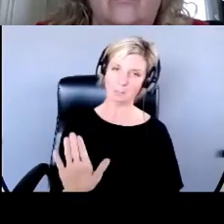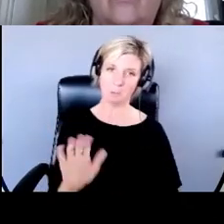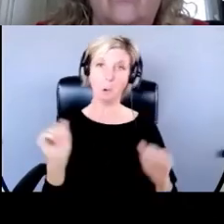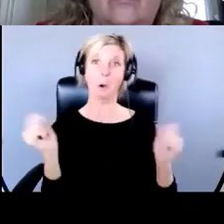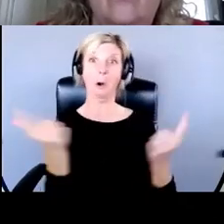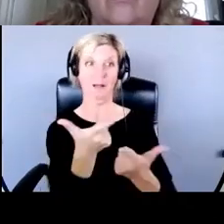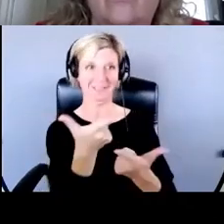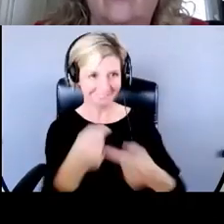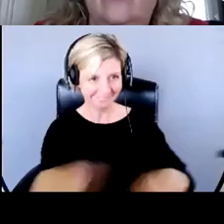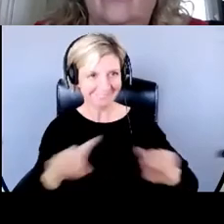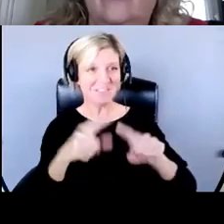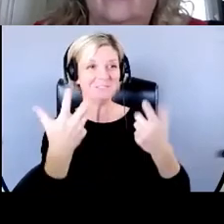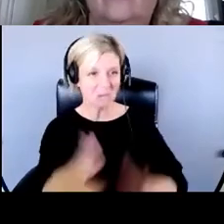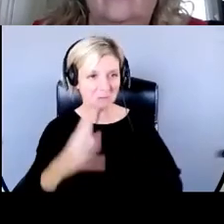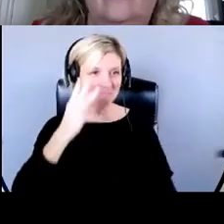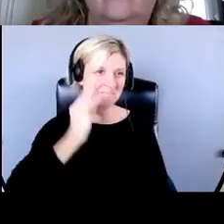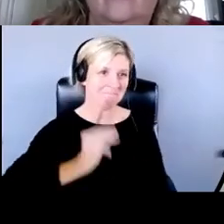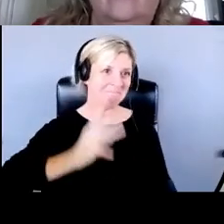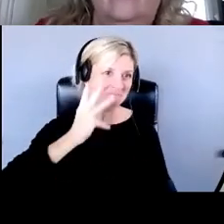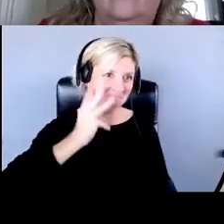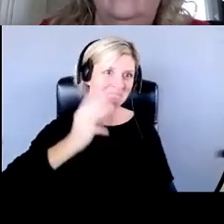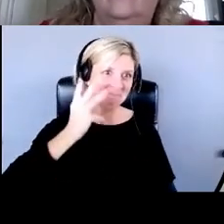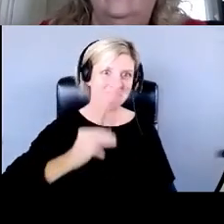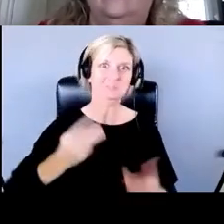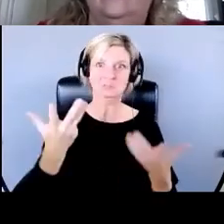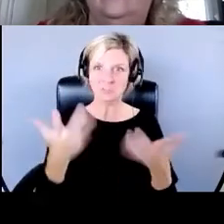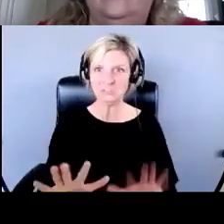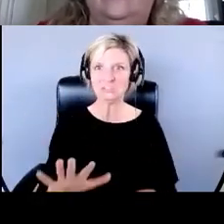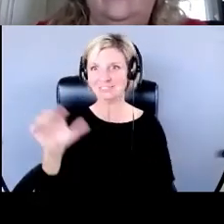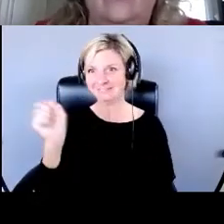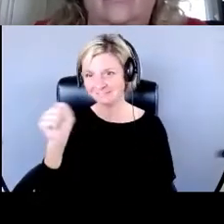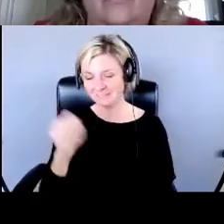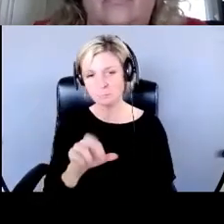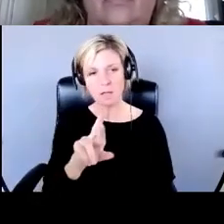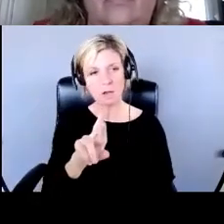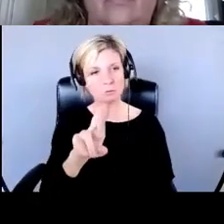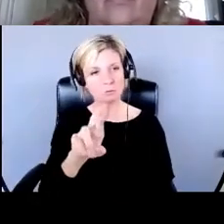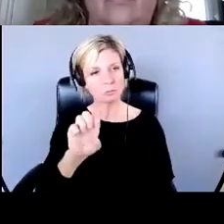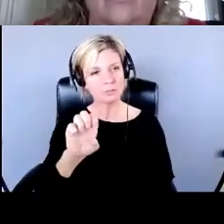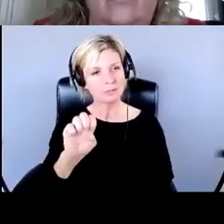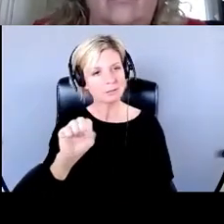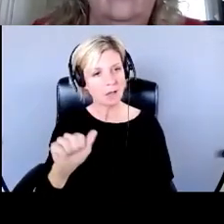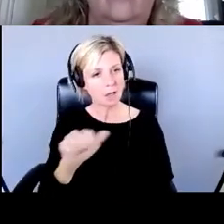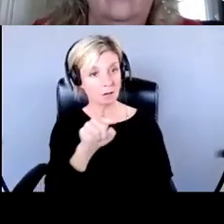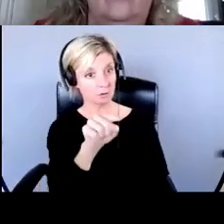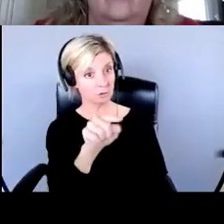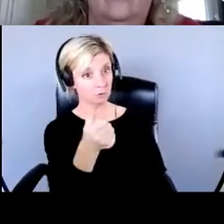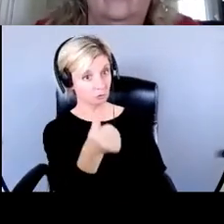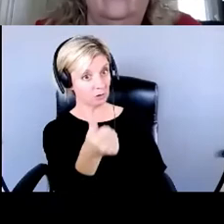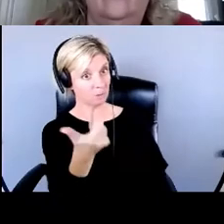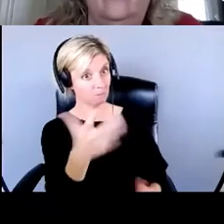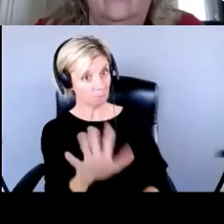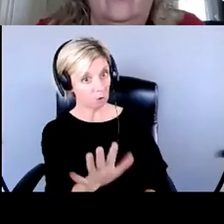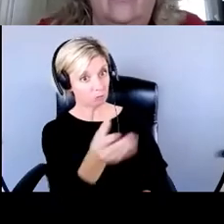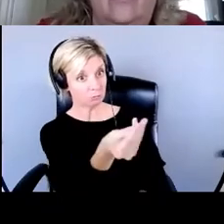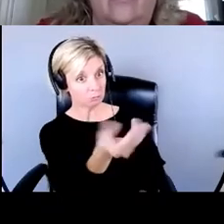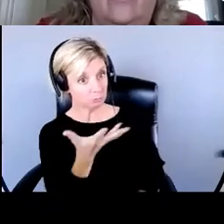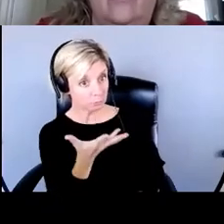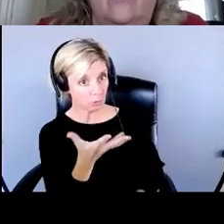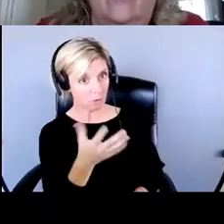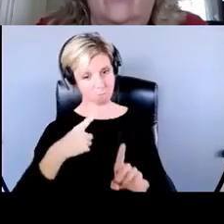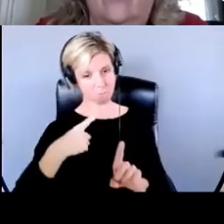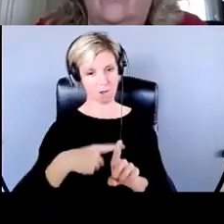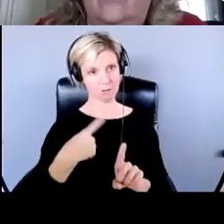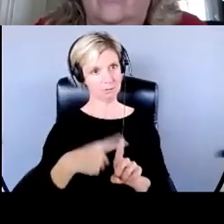this past year. But Risa, I think you said that you had some positive experiences doing mediating through